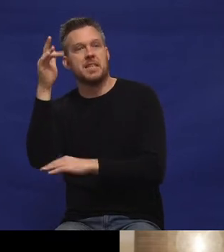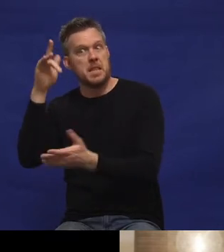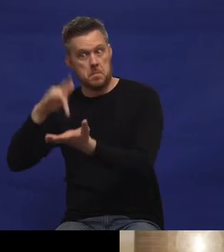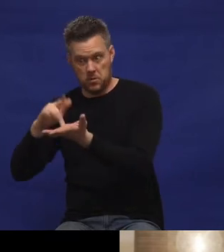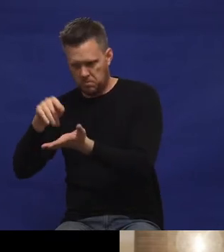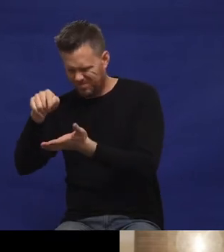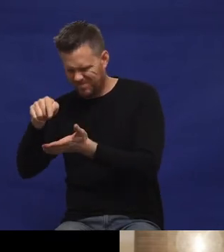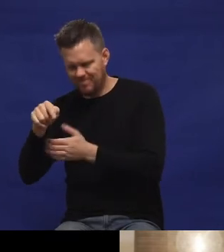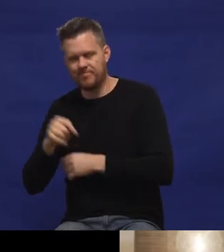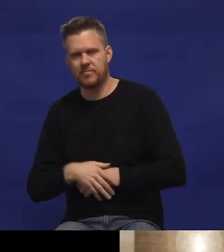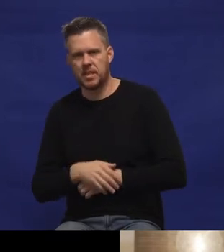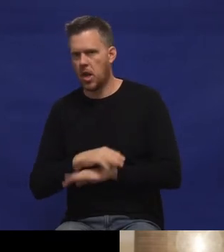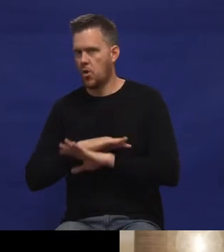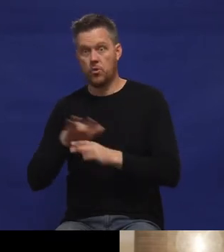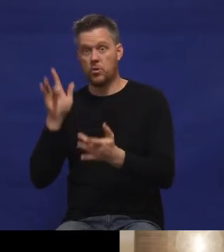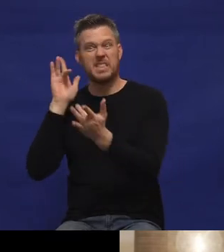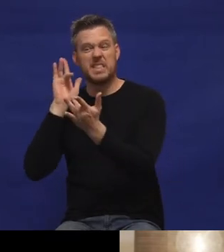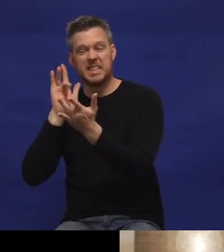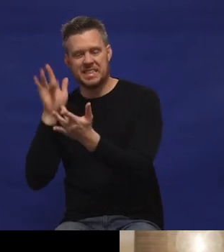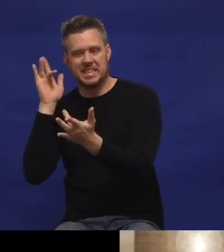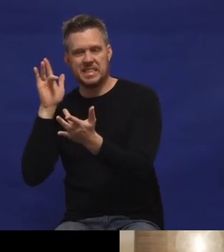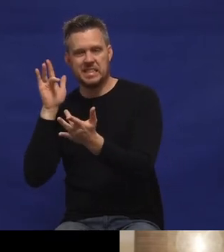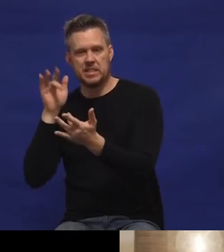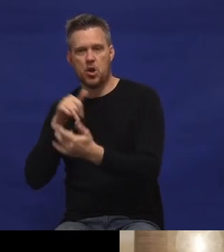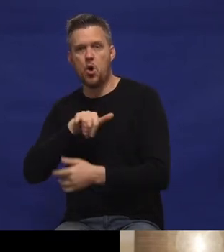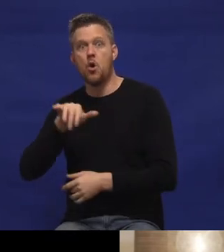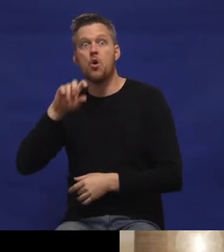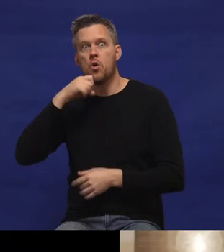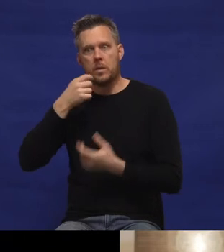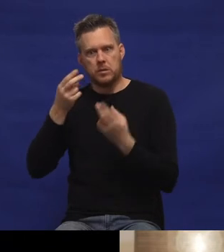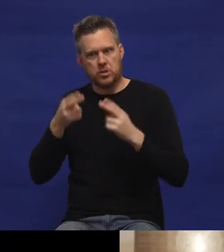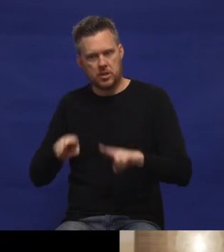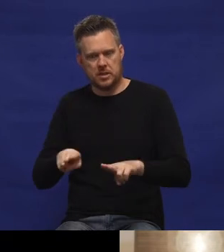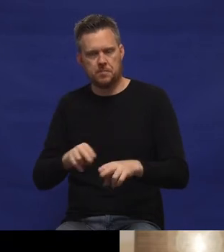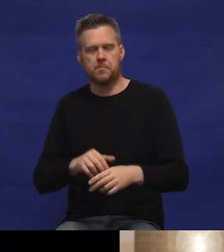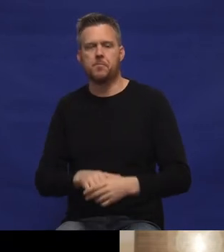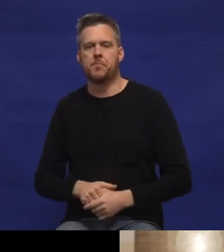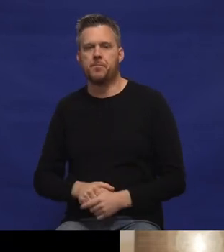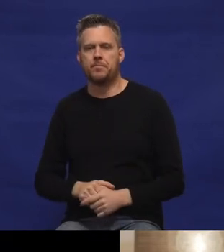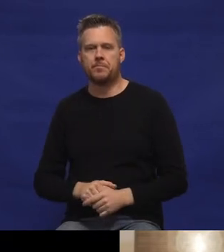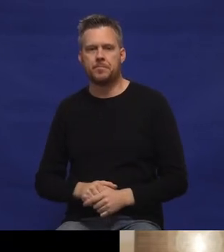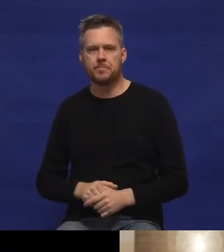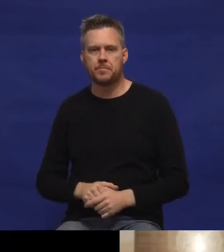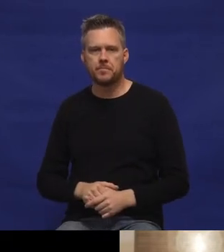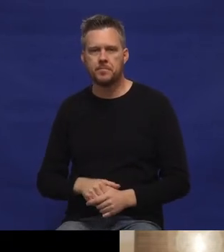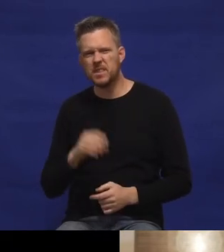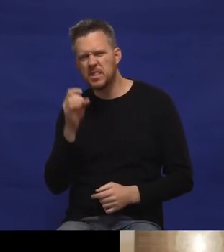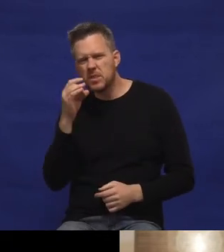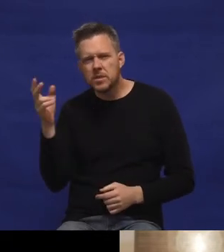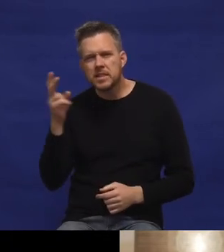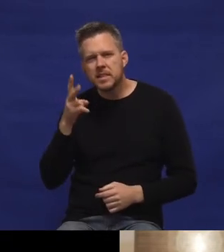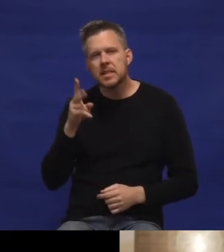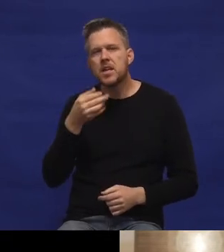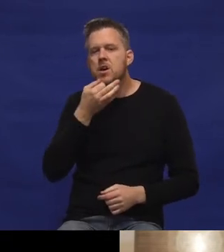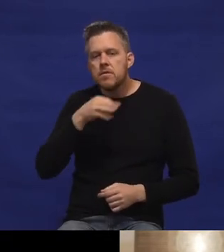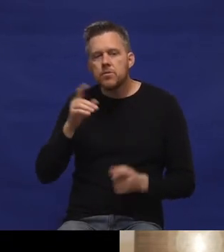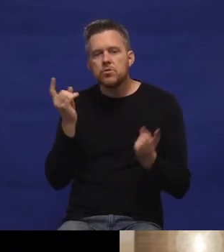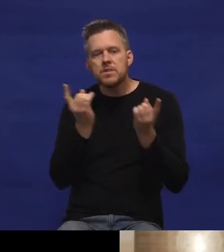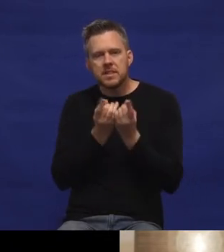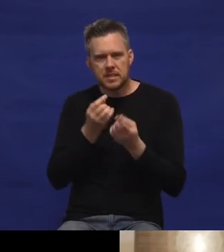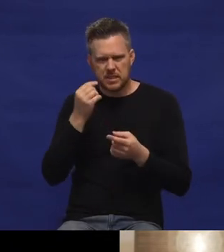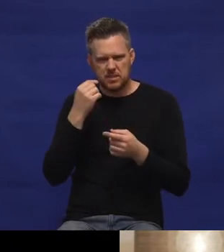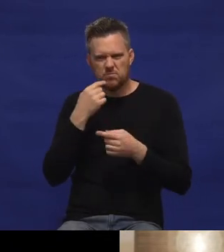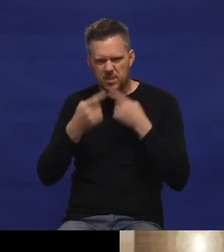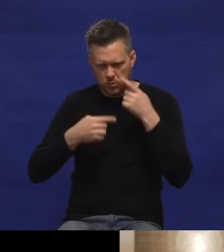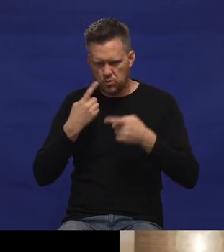fact, we're not allowed to even touch it or we'll die. Now, once again, there's a couple of things to point